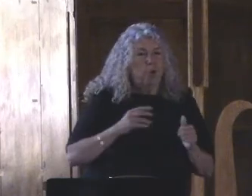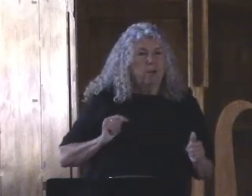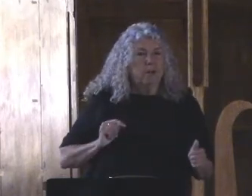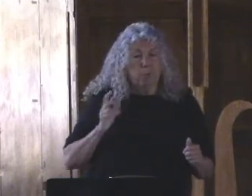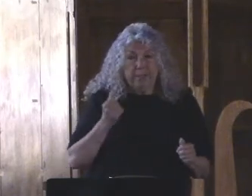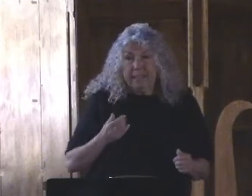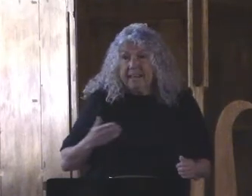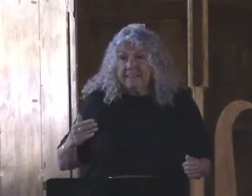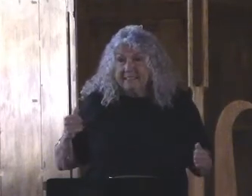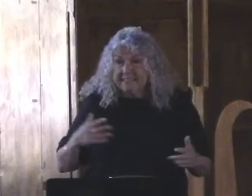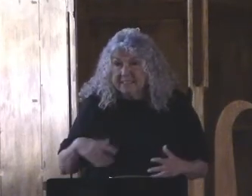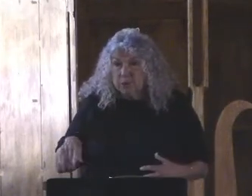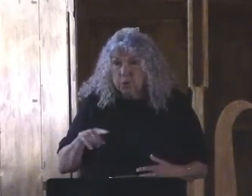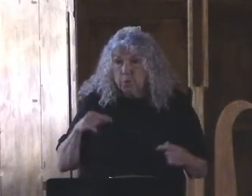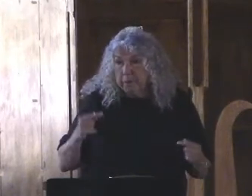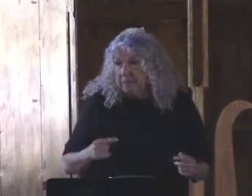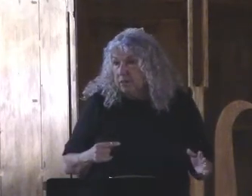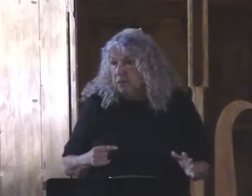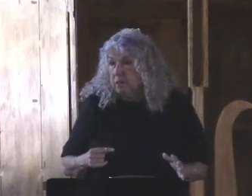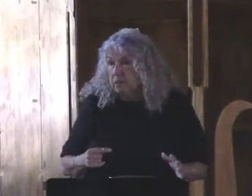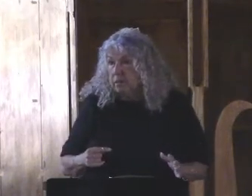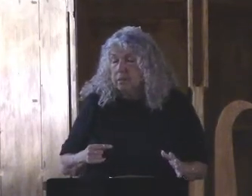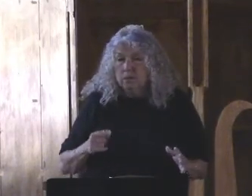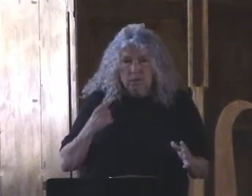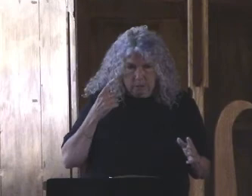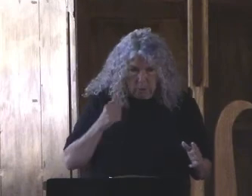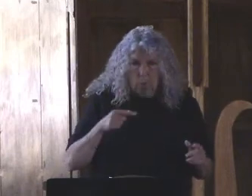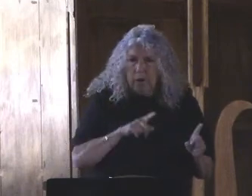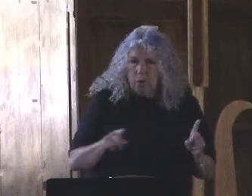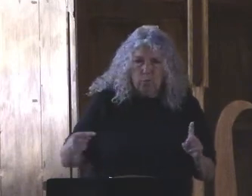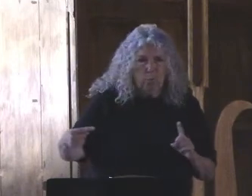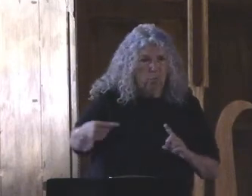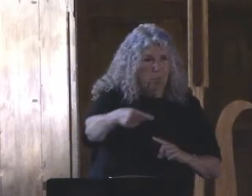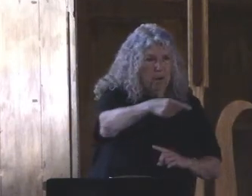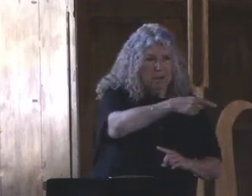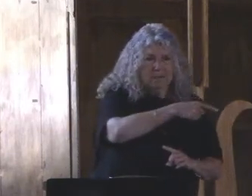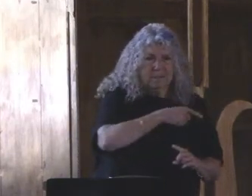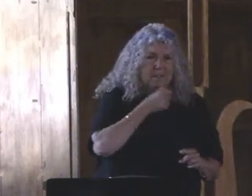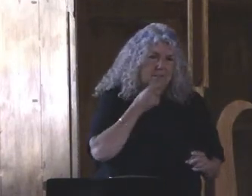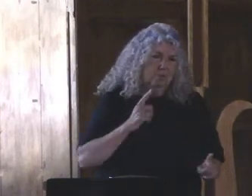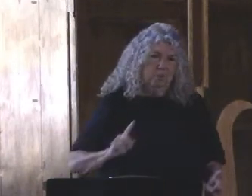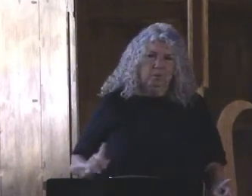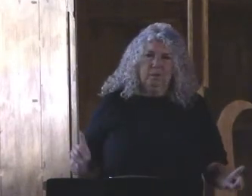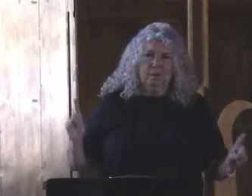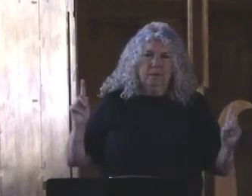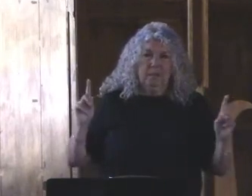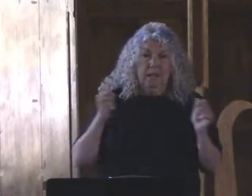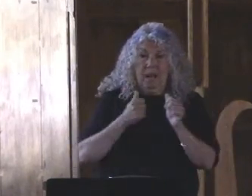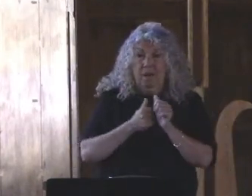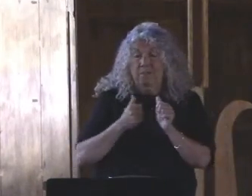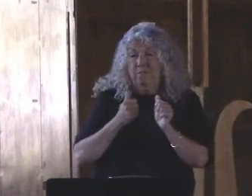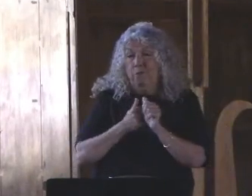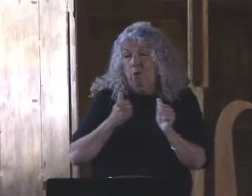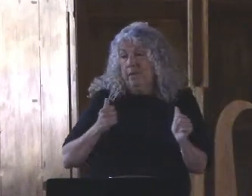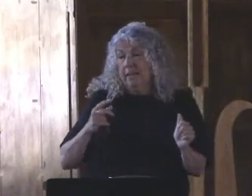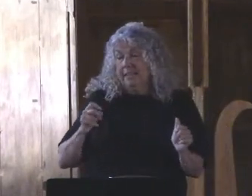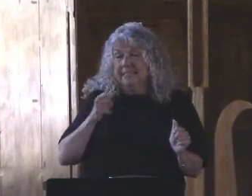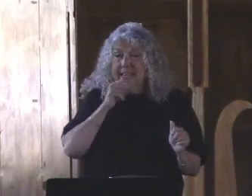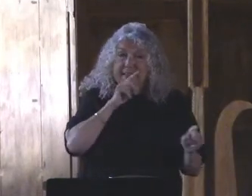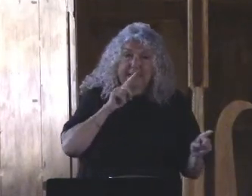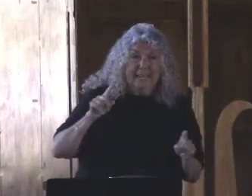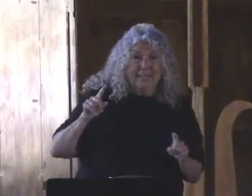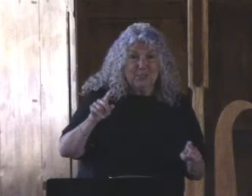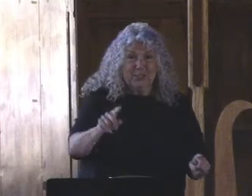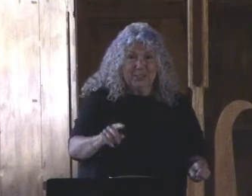With anything scary or painful, actually going around it doesn't work. Avoidance isn't the